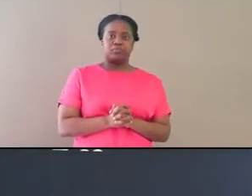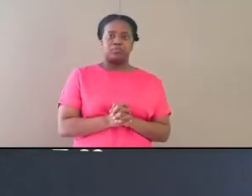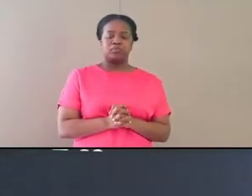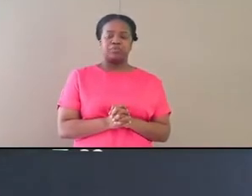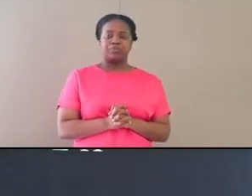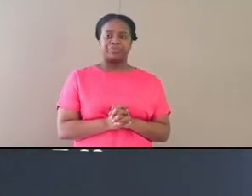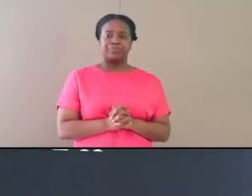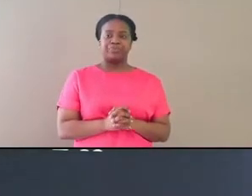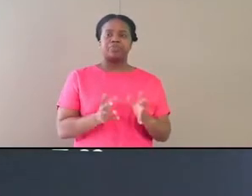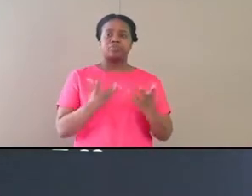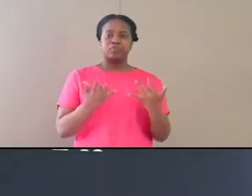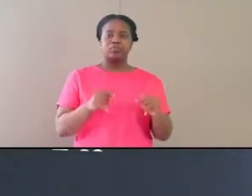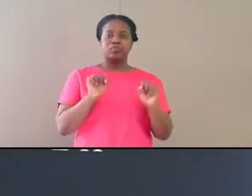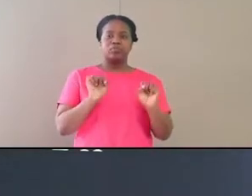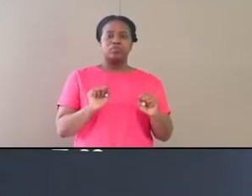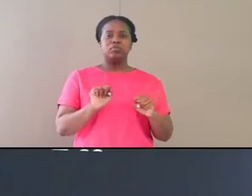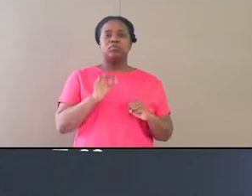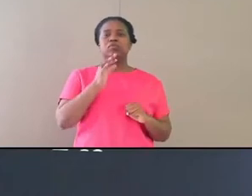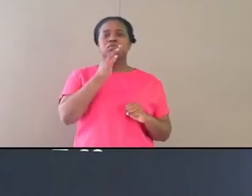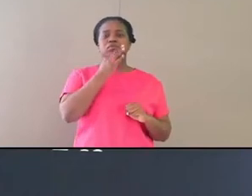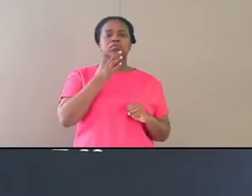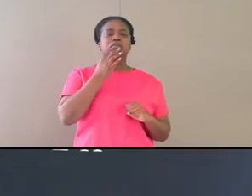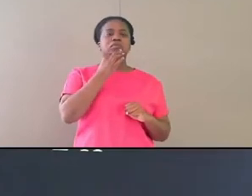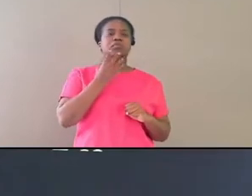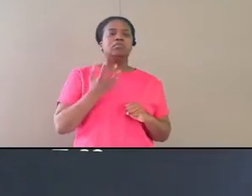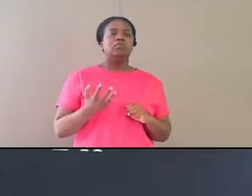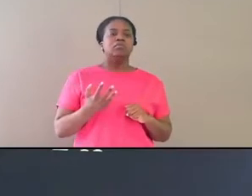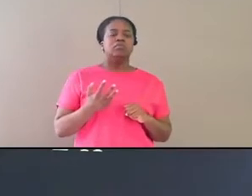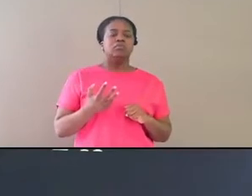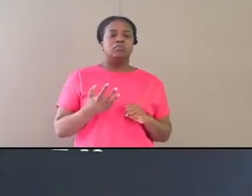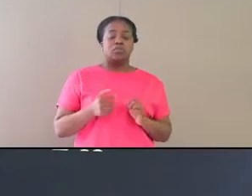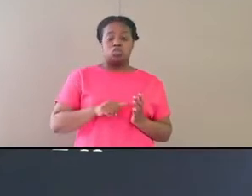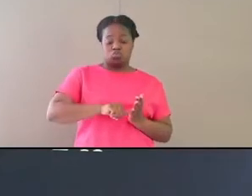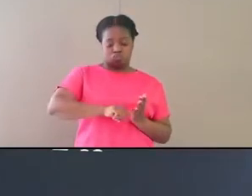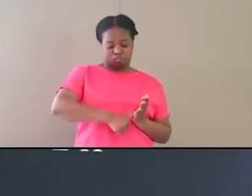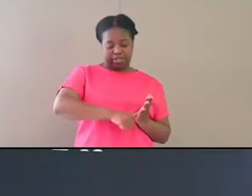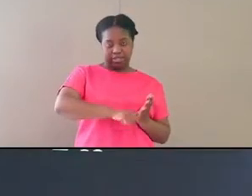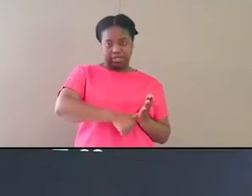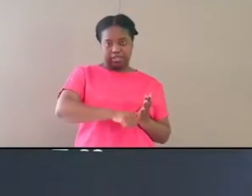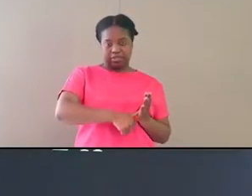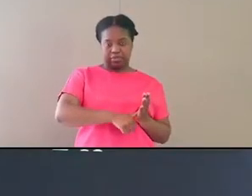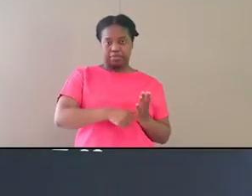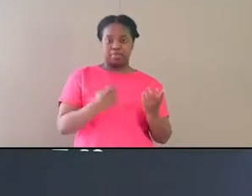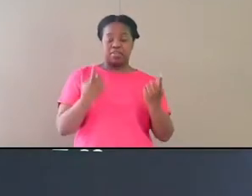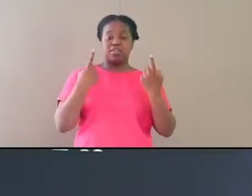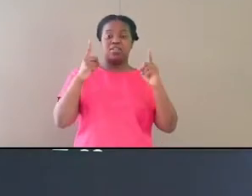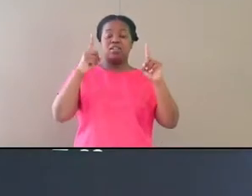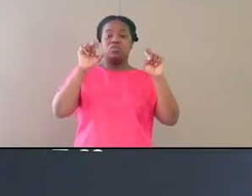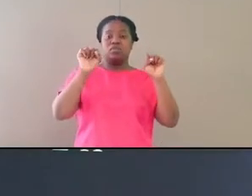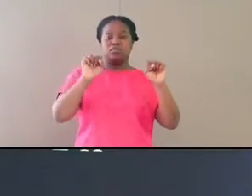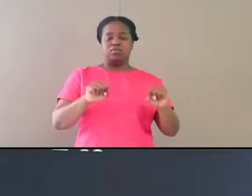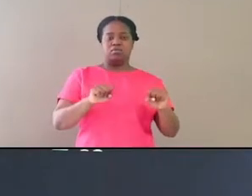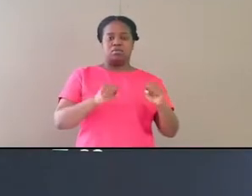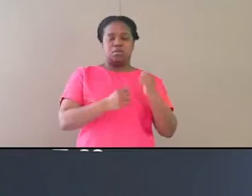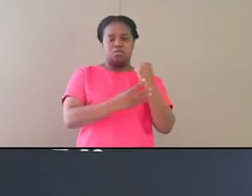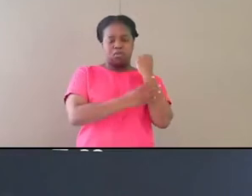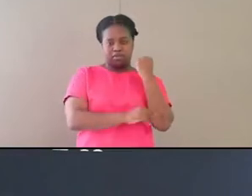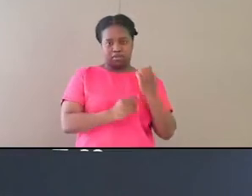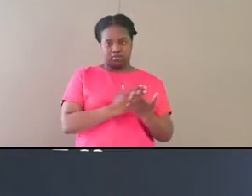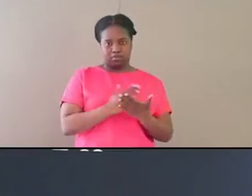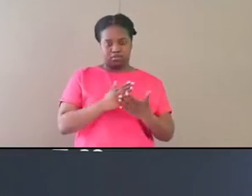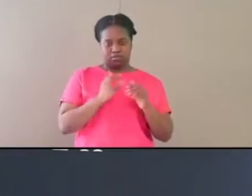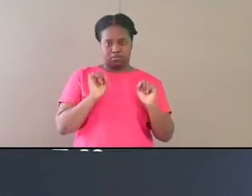Now, of course, again, it was stated that the grants in general has been our most successful poverty alleviation